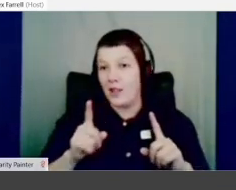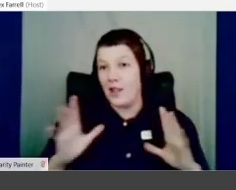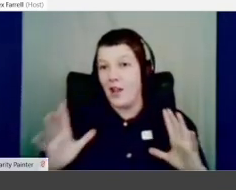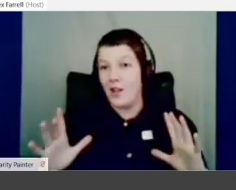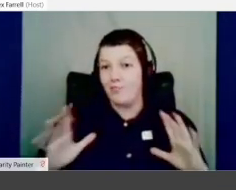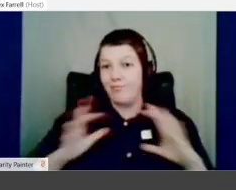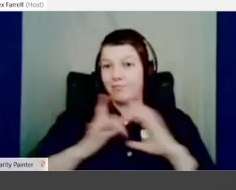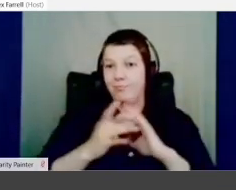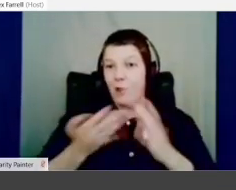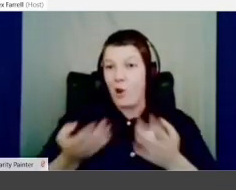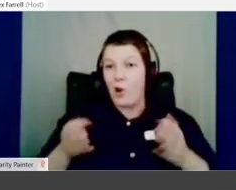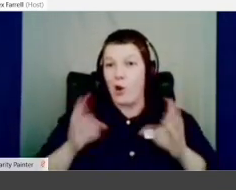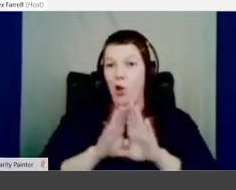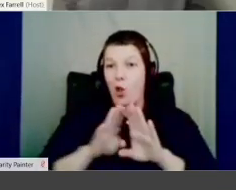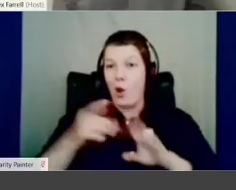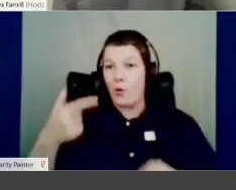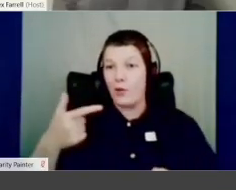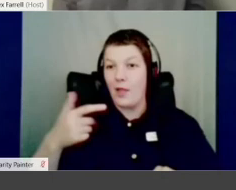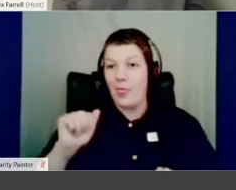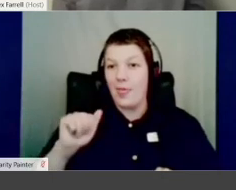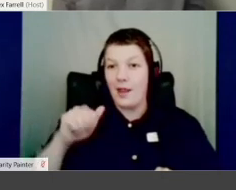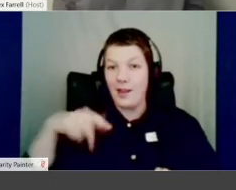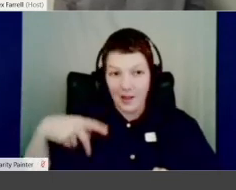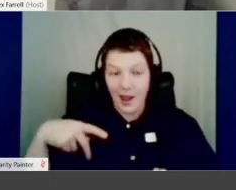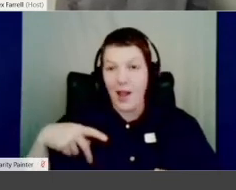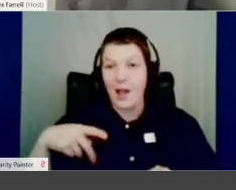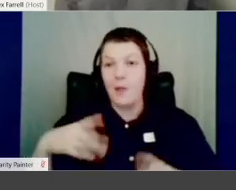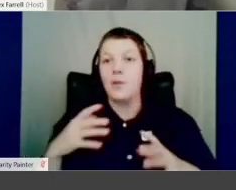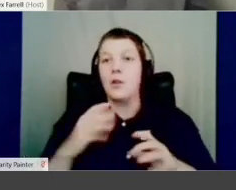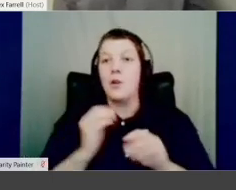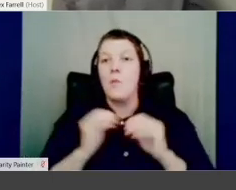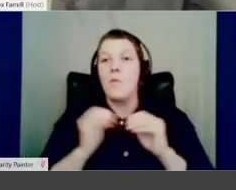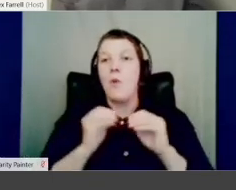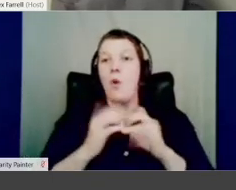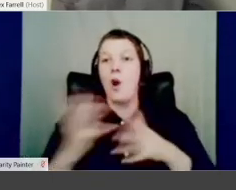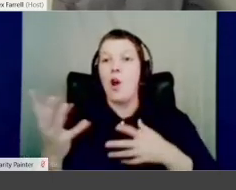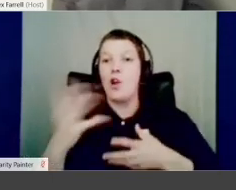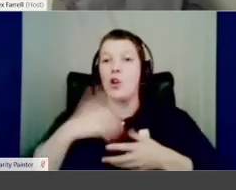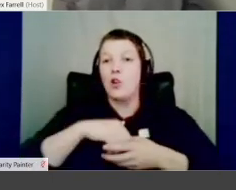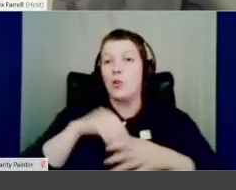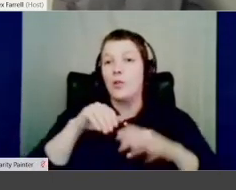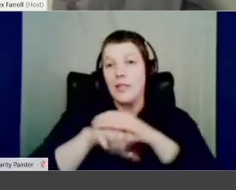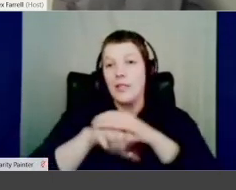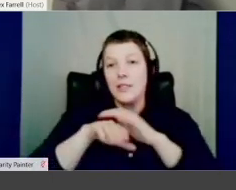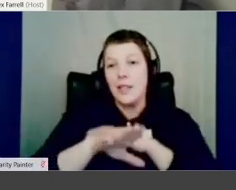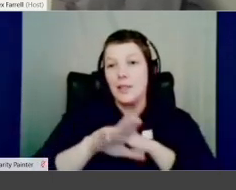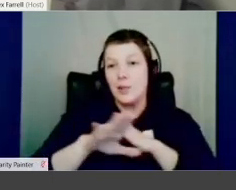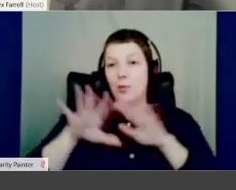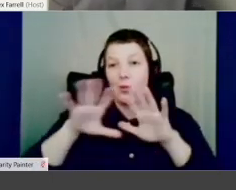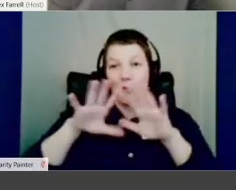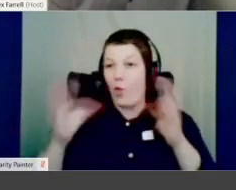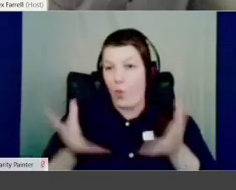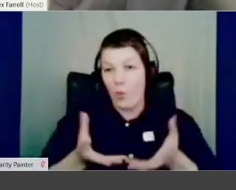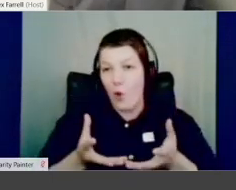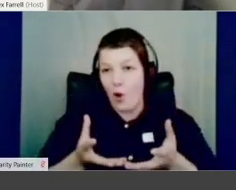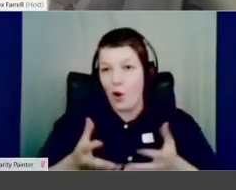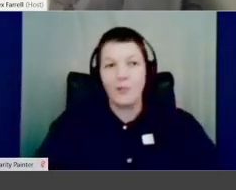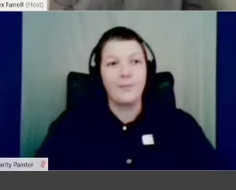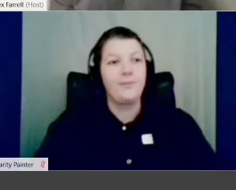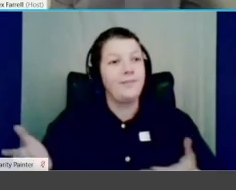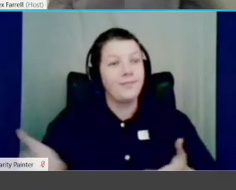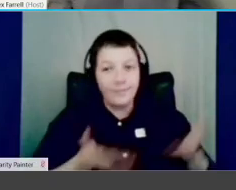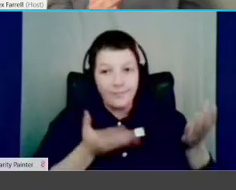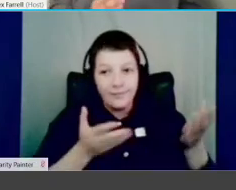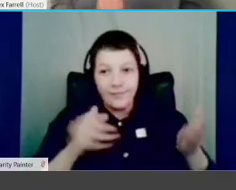universal, inclusive, and accessible world. So Alex, I'm going to turn this over to you now. Yeah, thank you, Summer. I appreciate